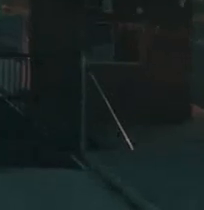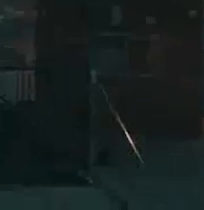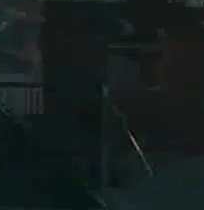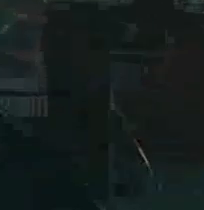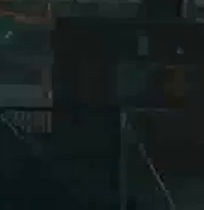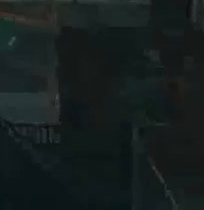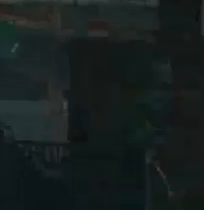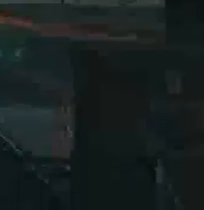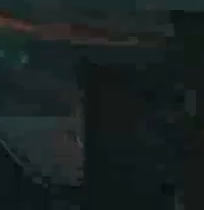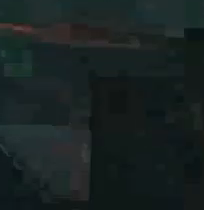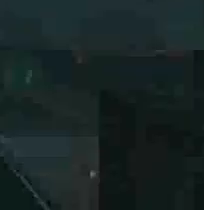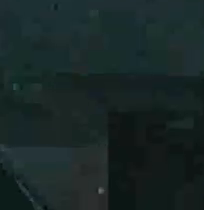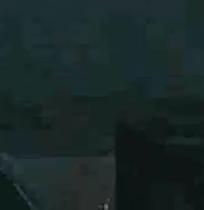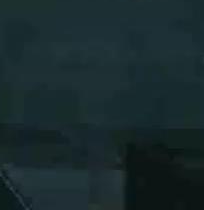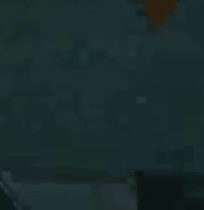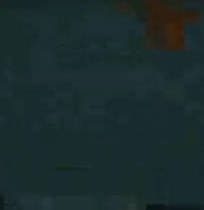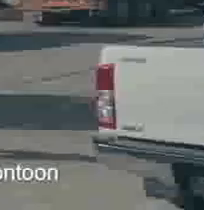arising from the one facilities.